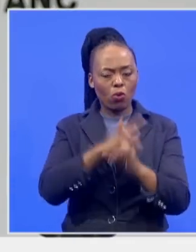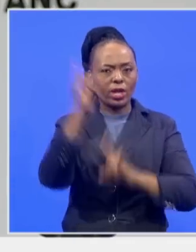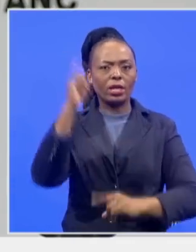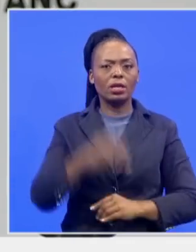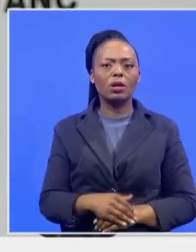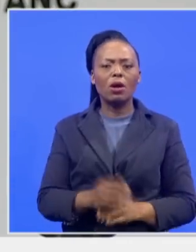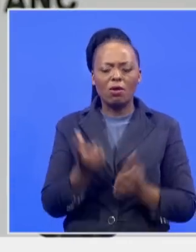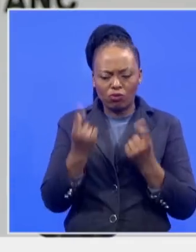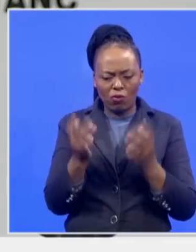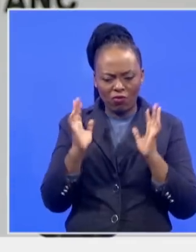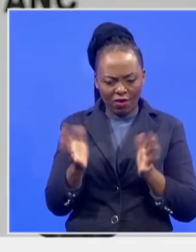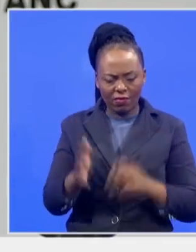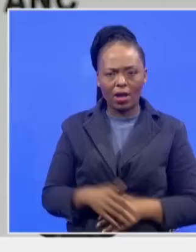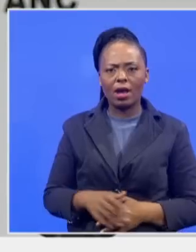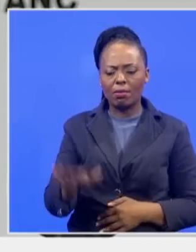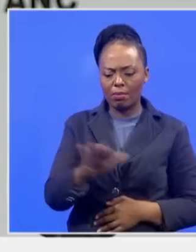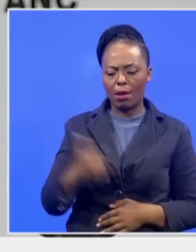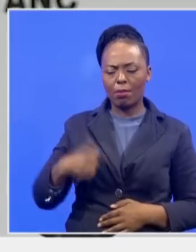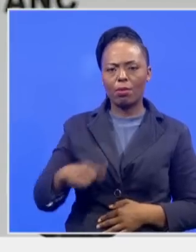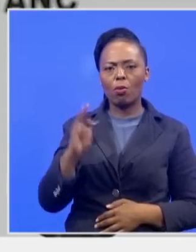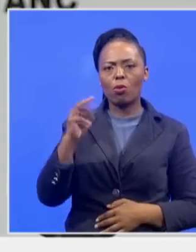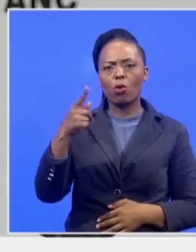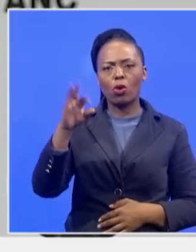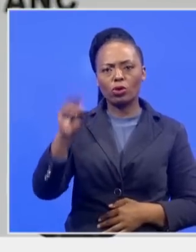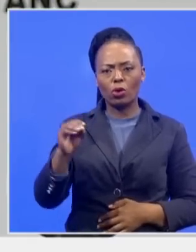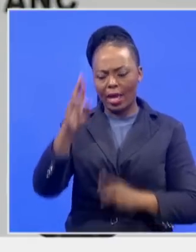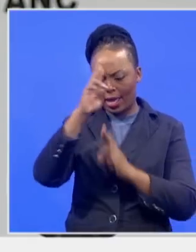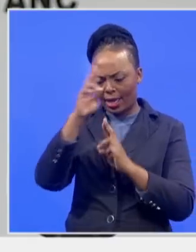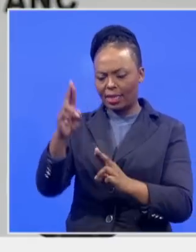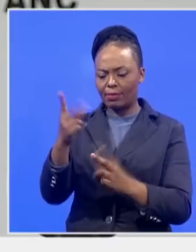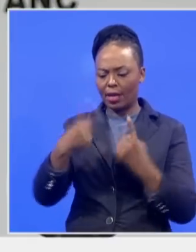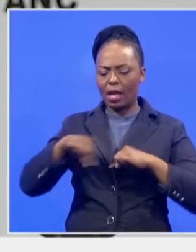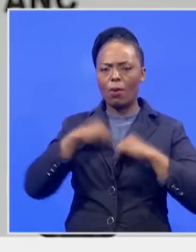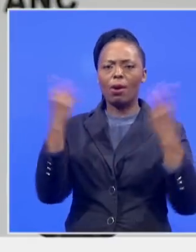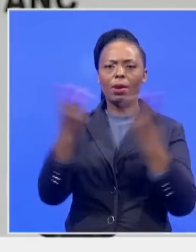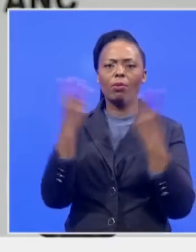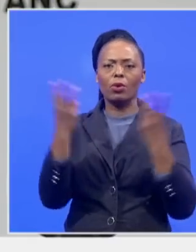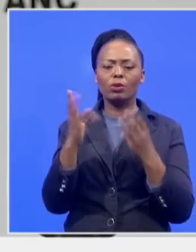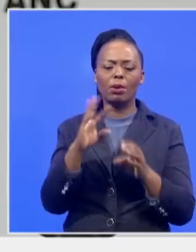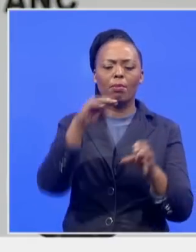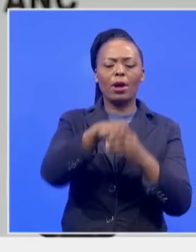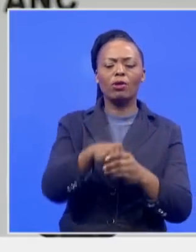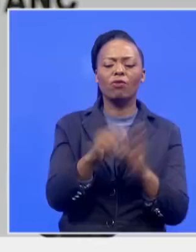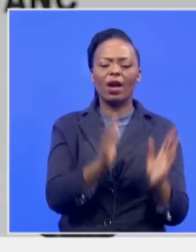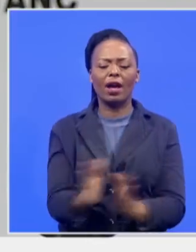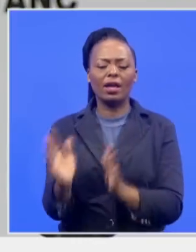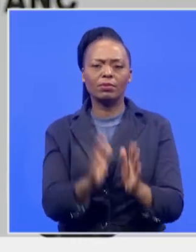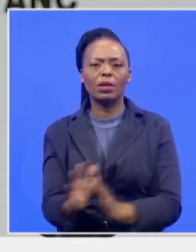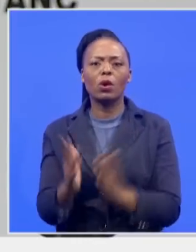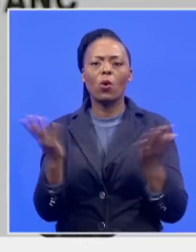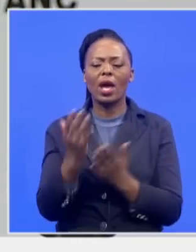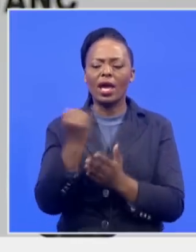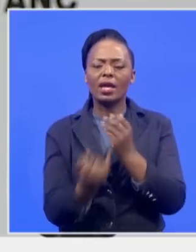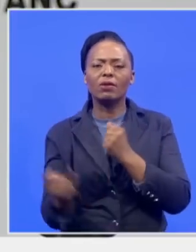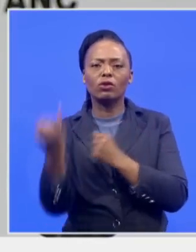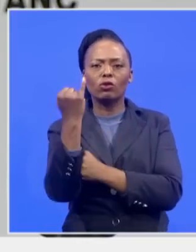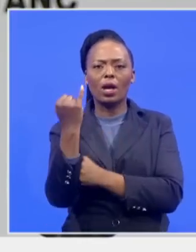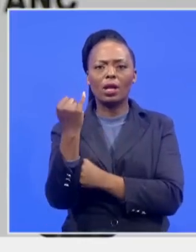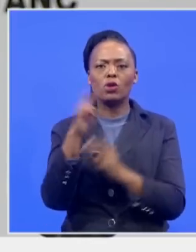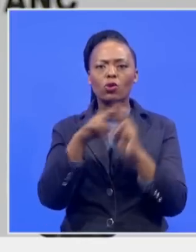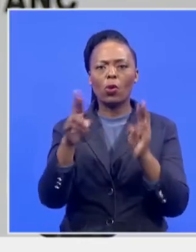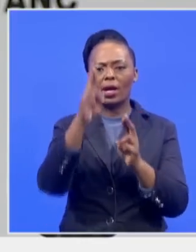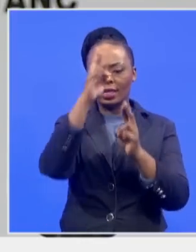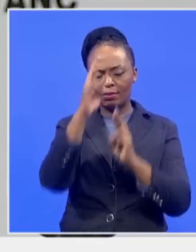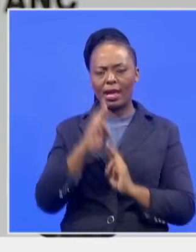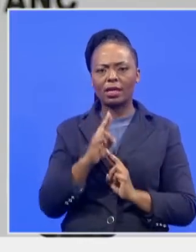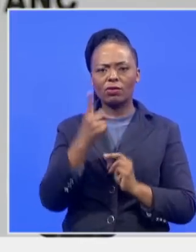We respect our people too much than to be part of an arrangement where individuals have got no respect for